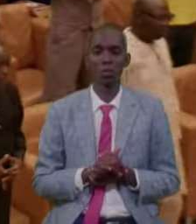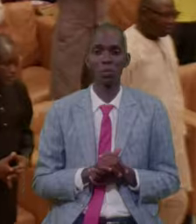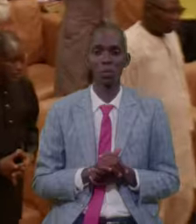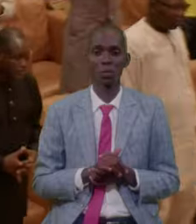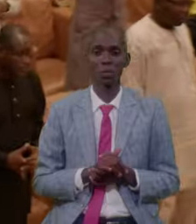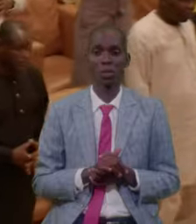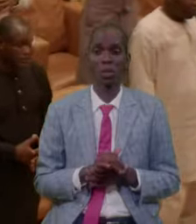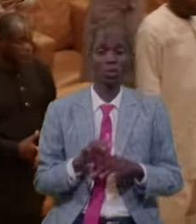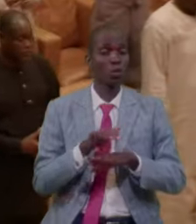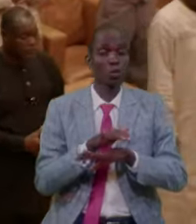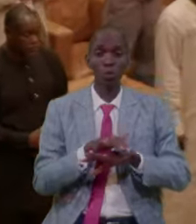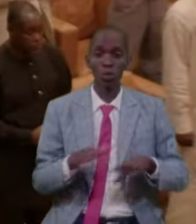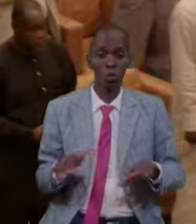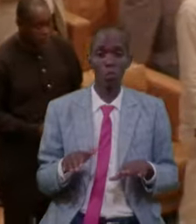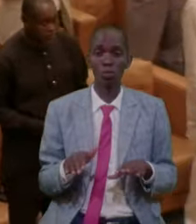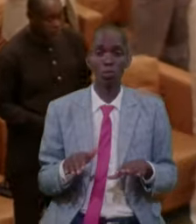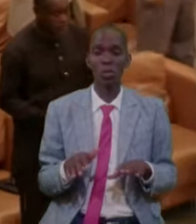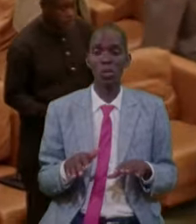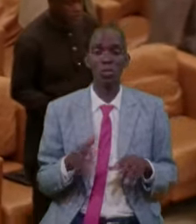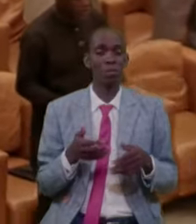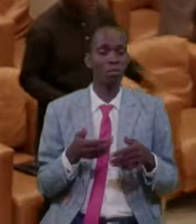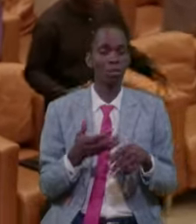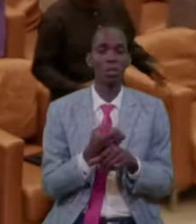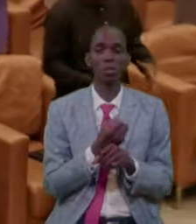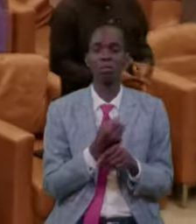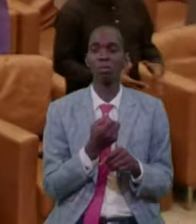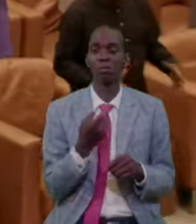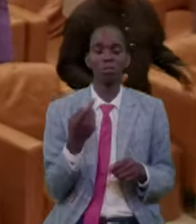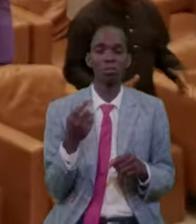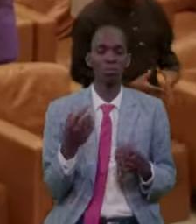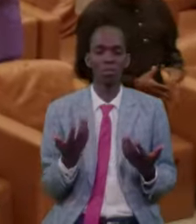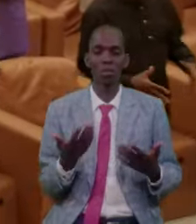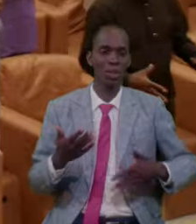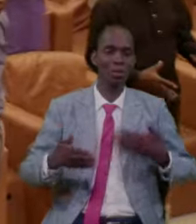Don't take delight in spectacular fruit,